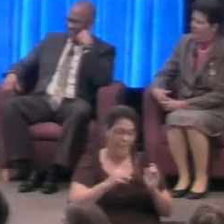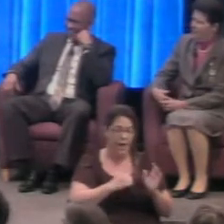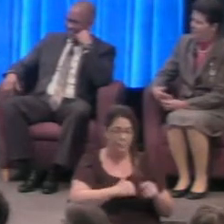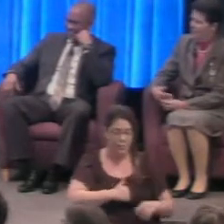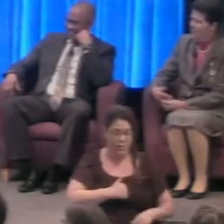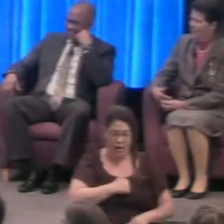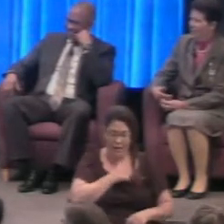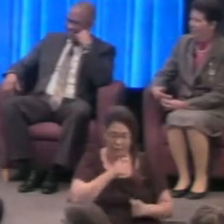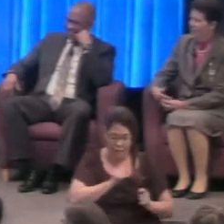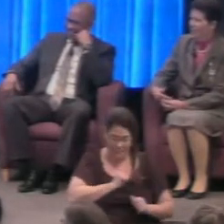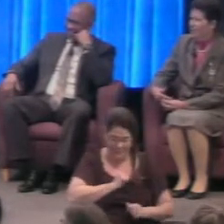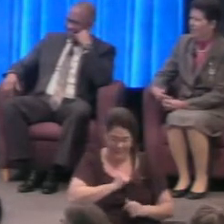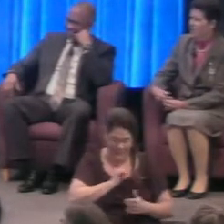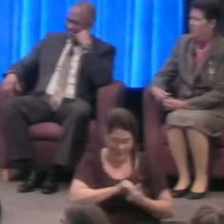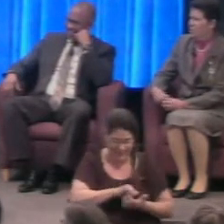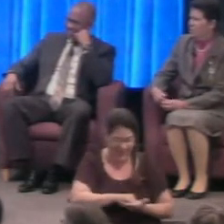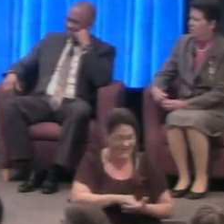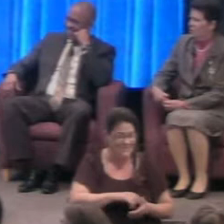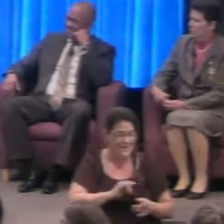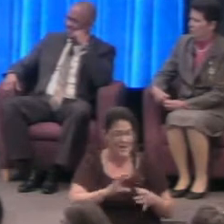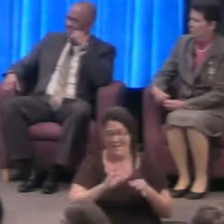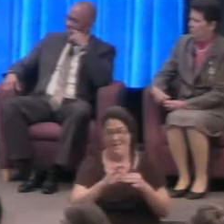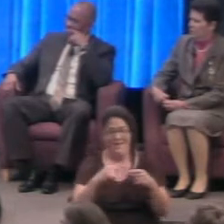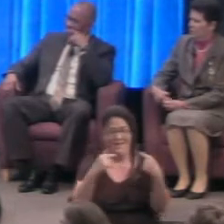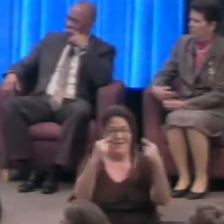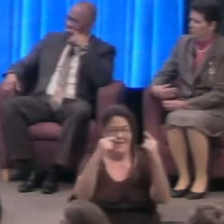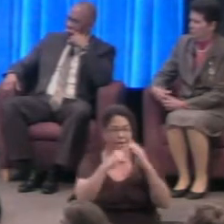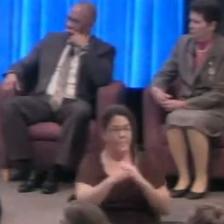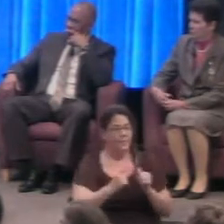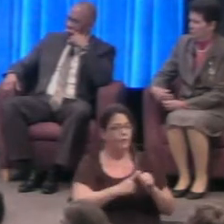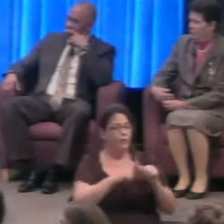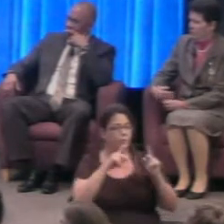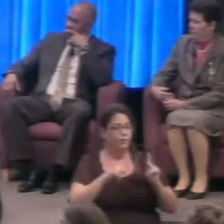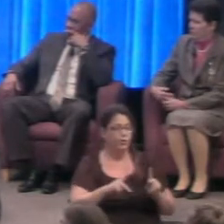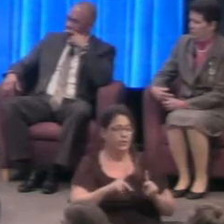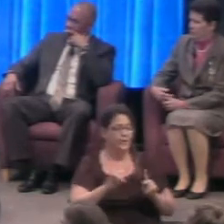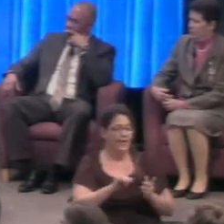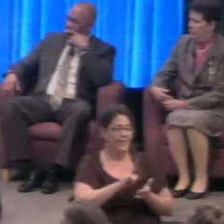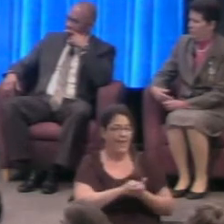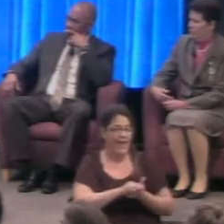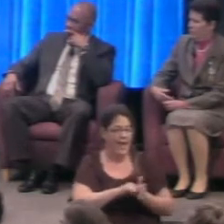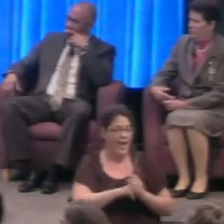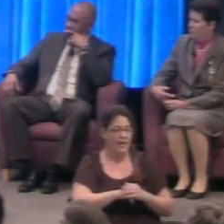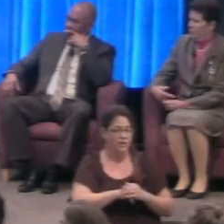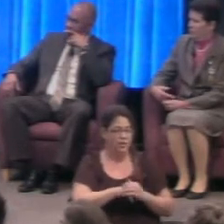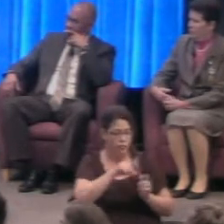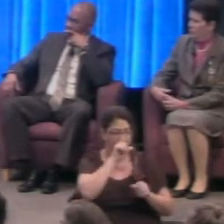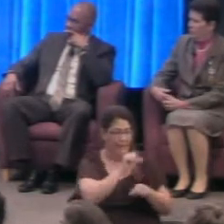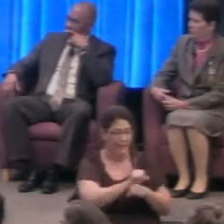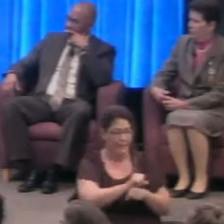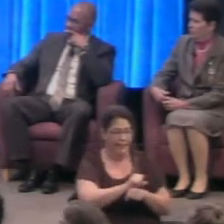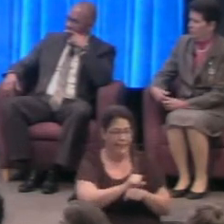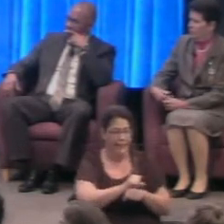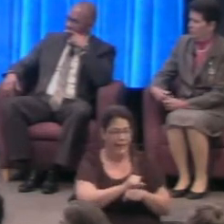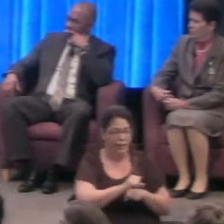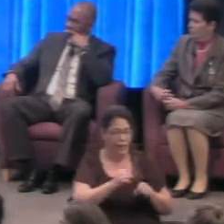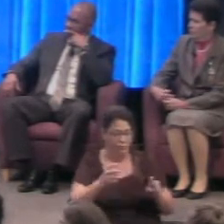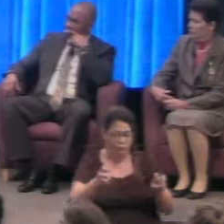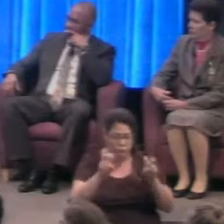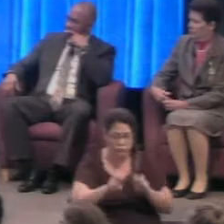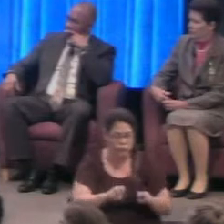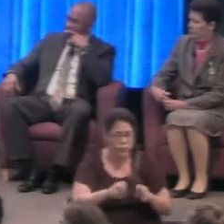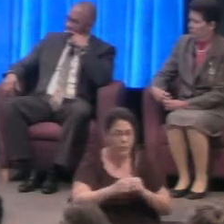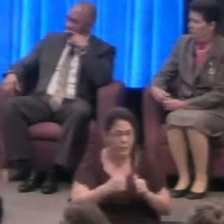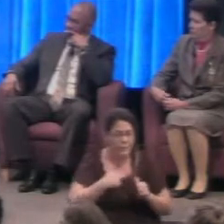apologize. But you were the first person like that to have a reach and prepare